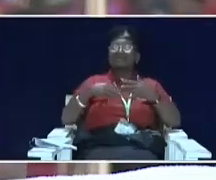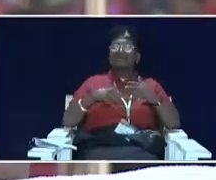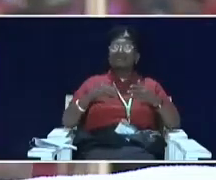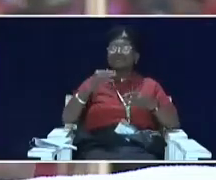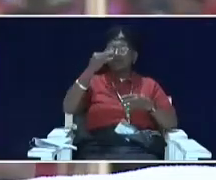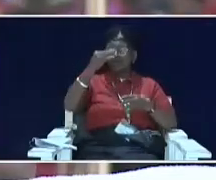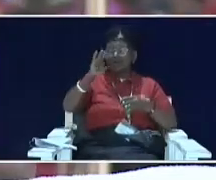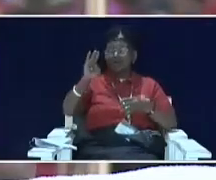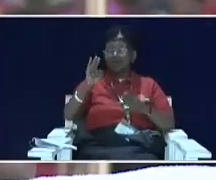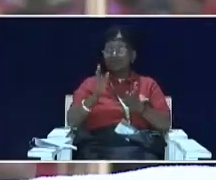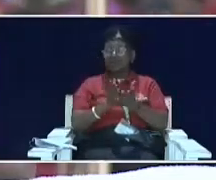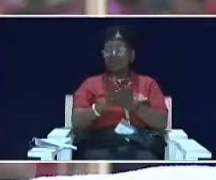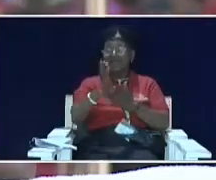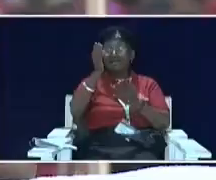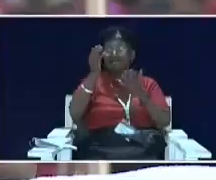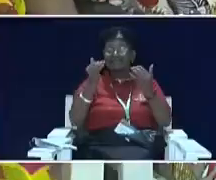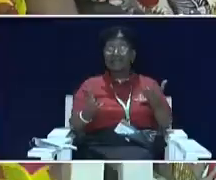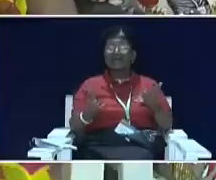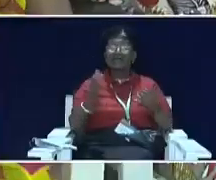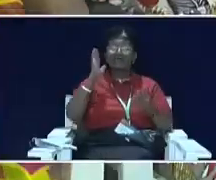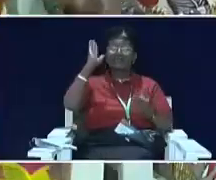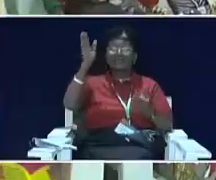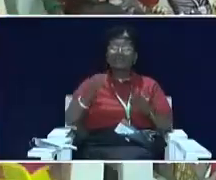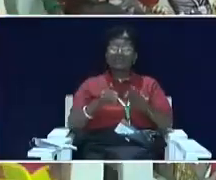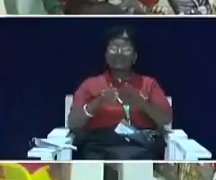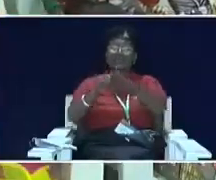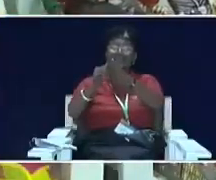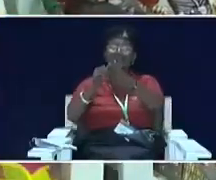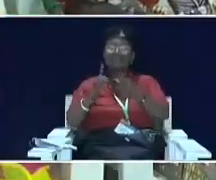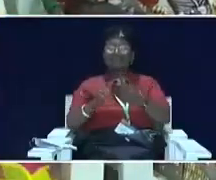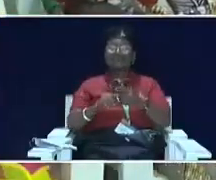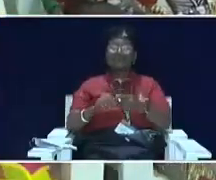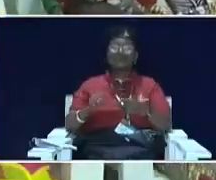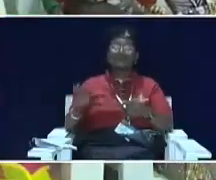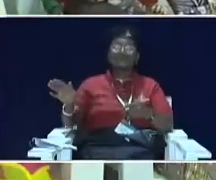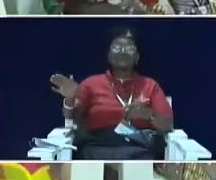is going to lead to your greatest testimony.